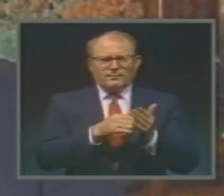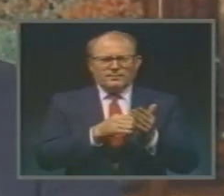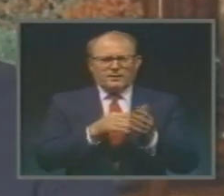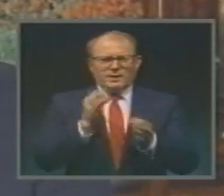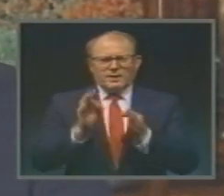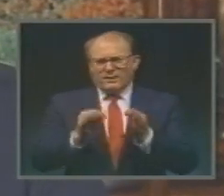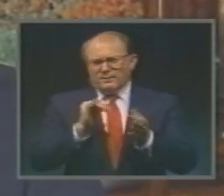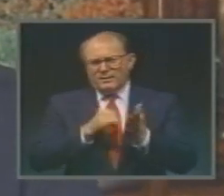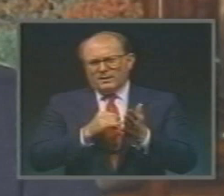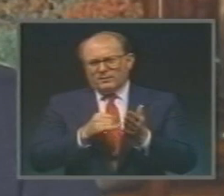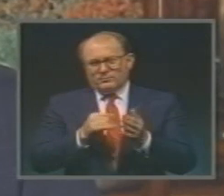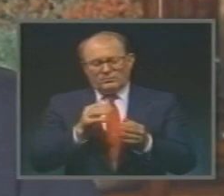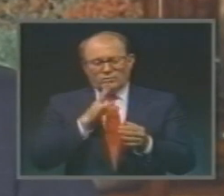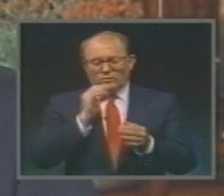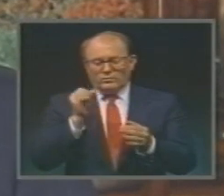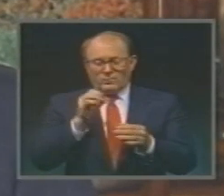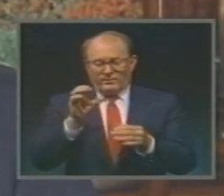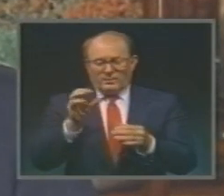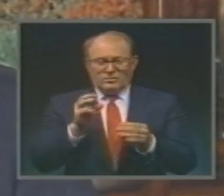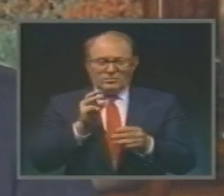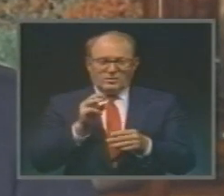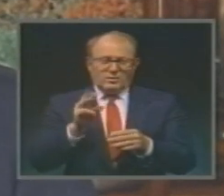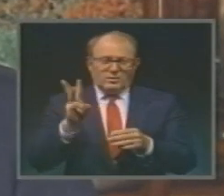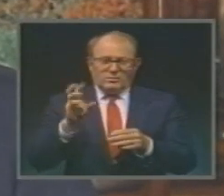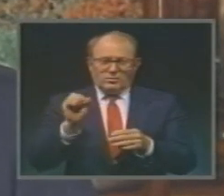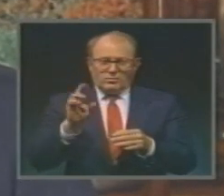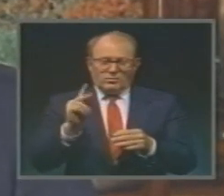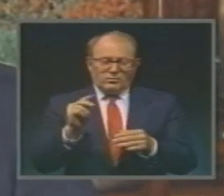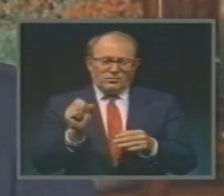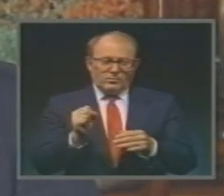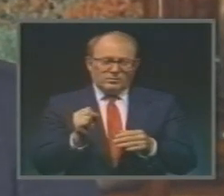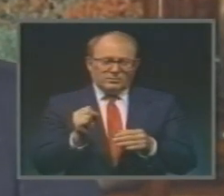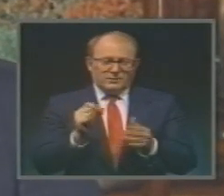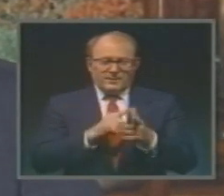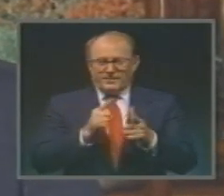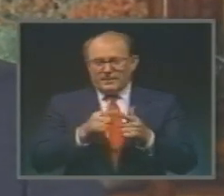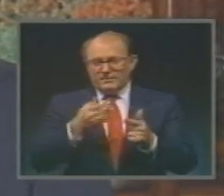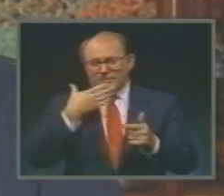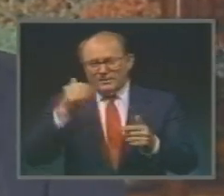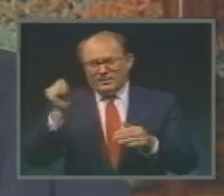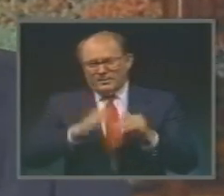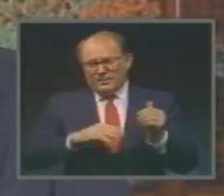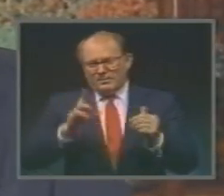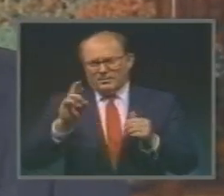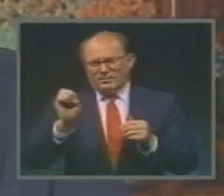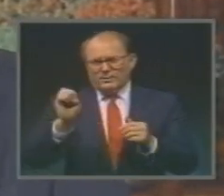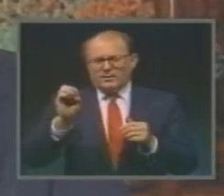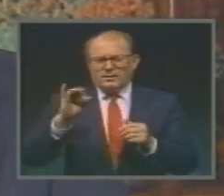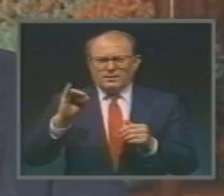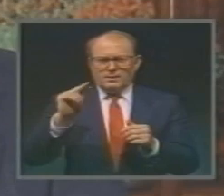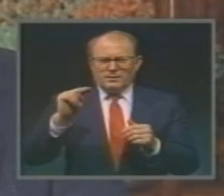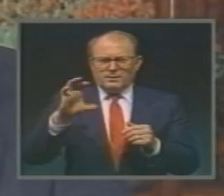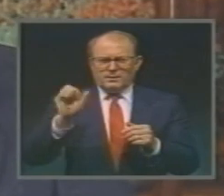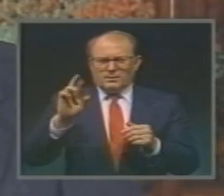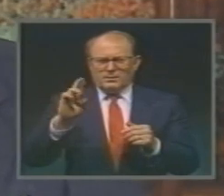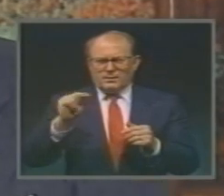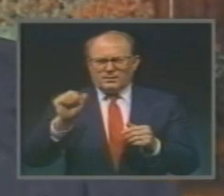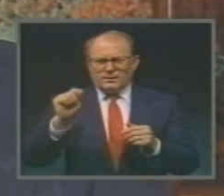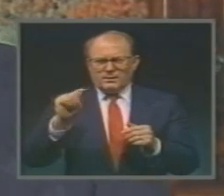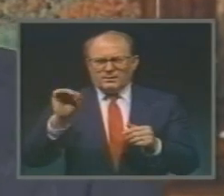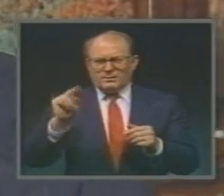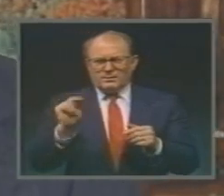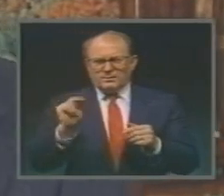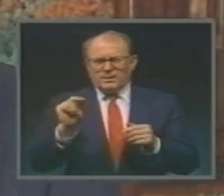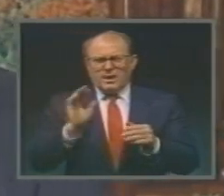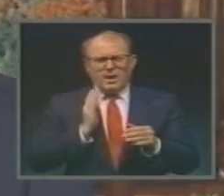If it worked, it'd certainly be an alternative to reincarnation, and it has much more credibility. Our